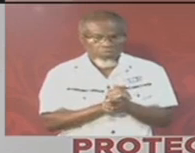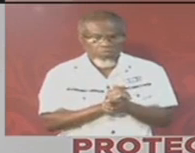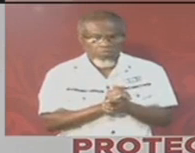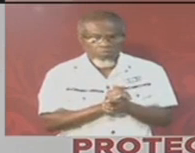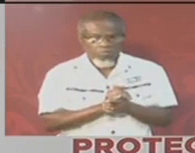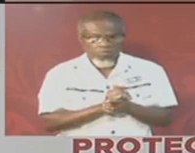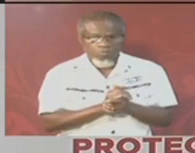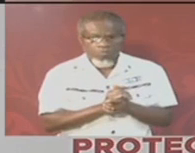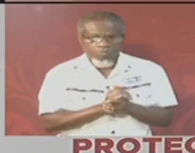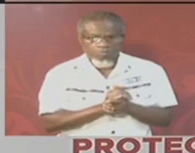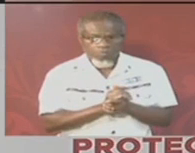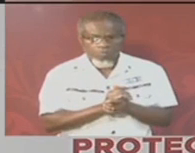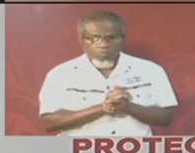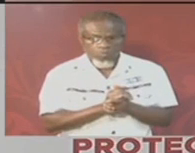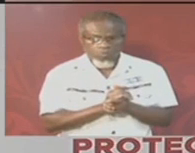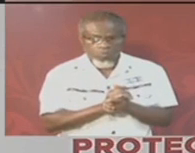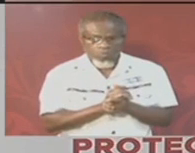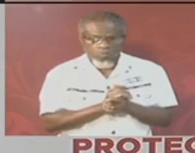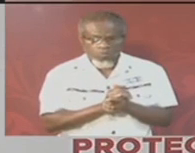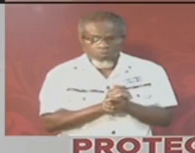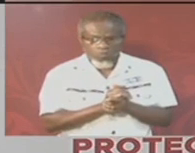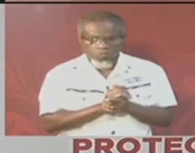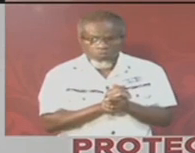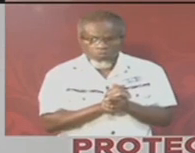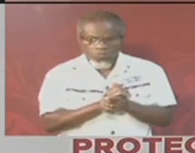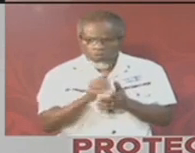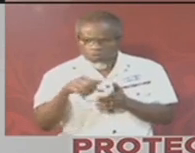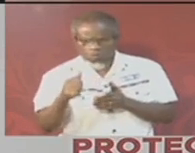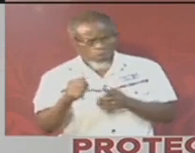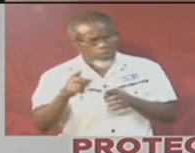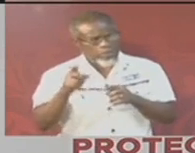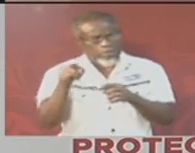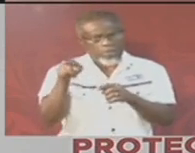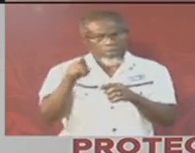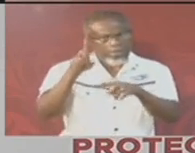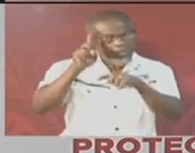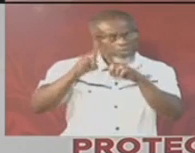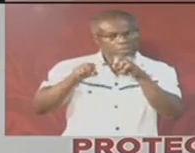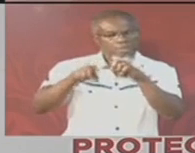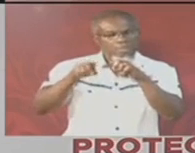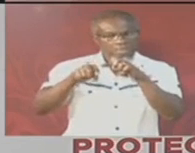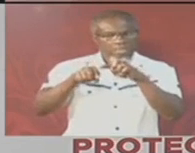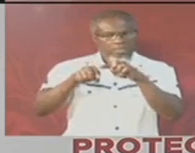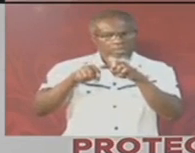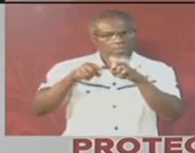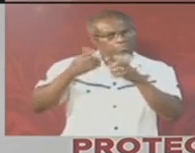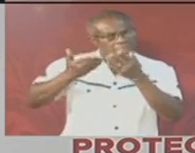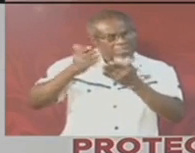They will not be able to supply us bilaterally until possibly September